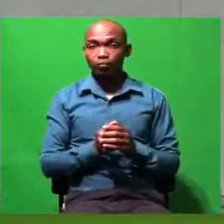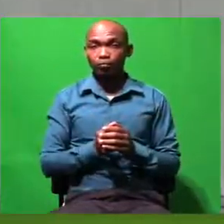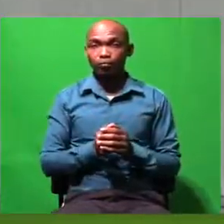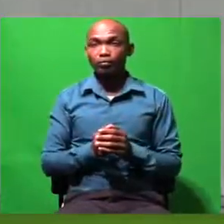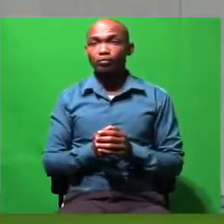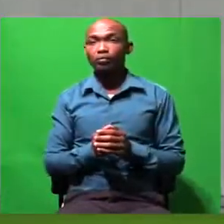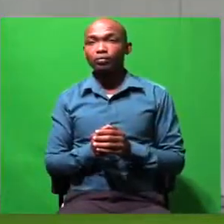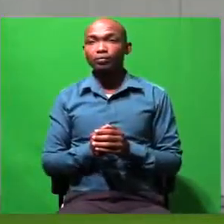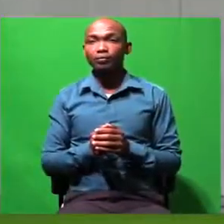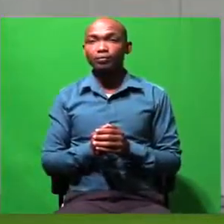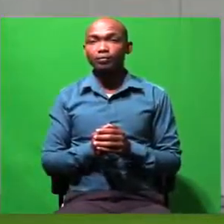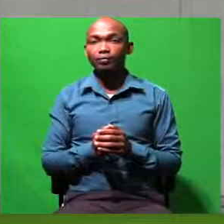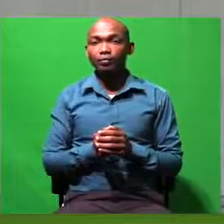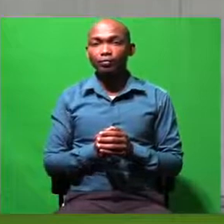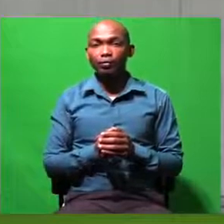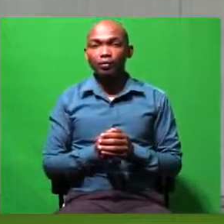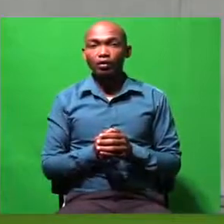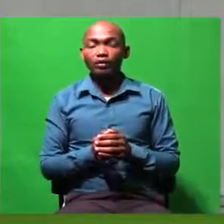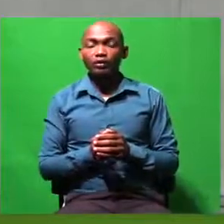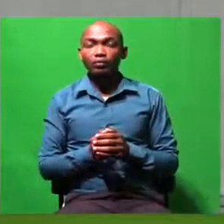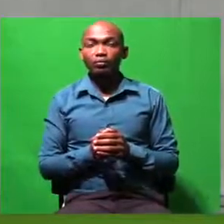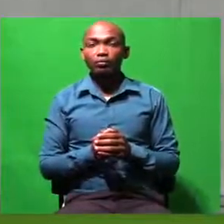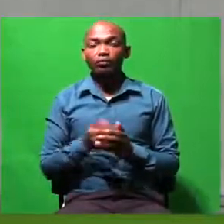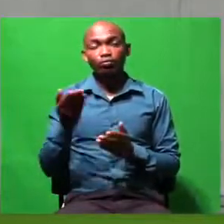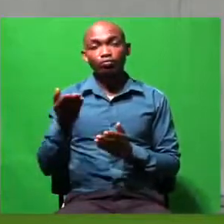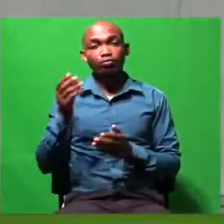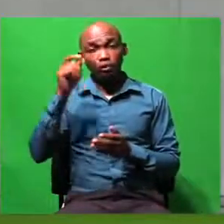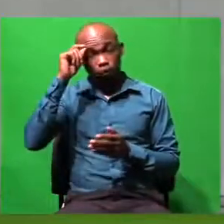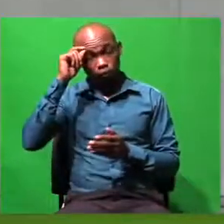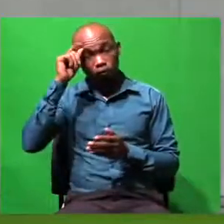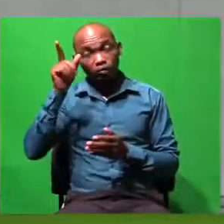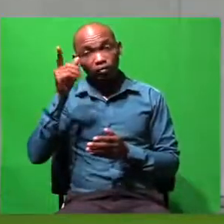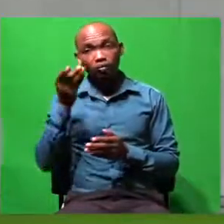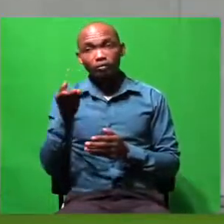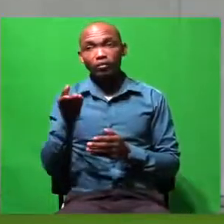groups. Also, you are going to identify those